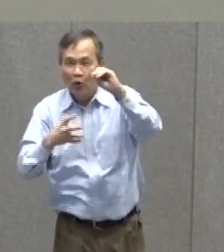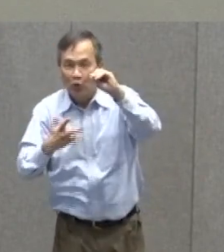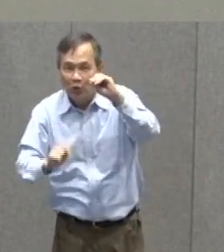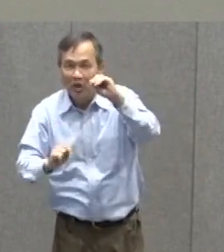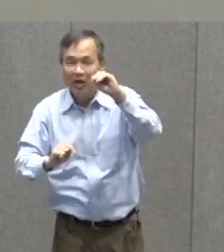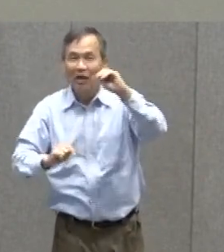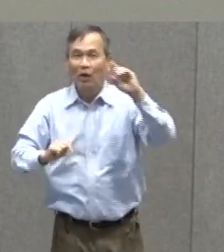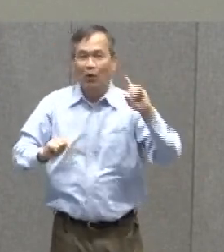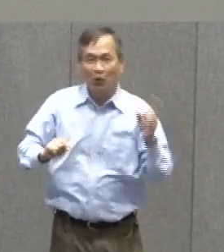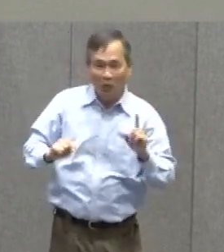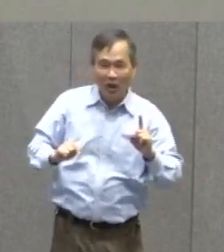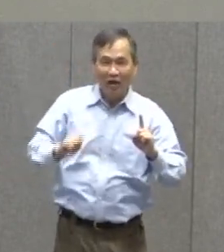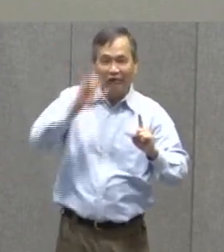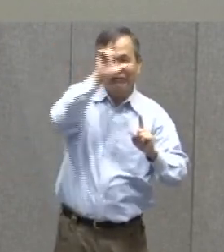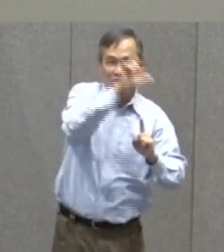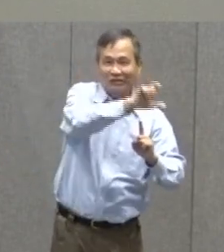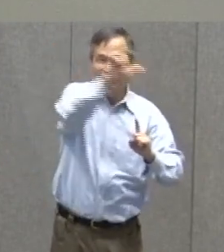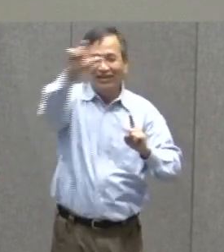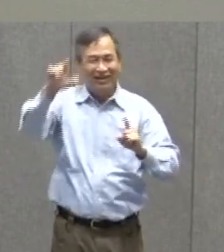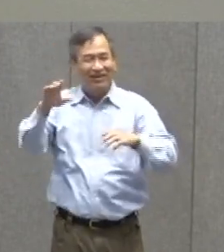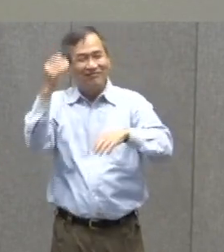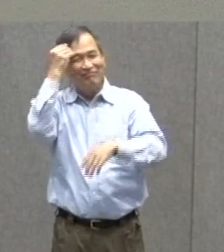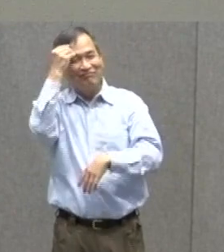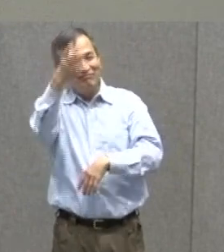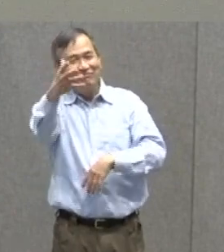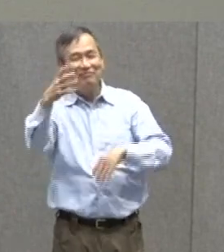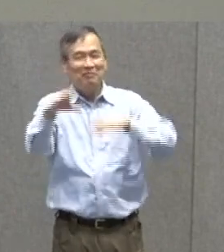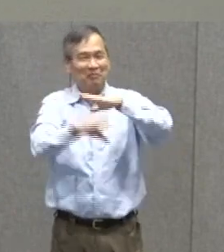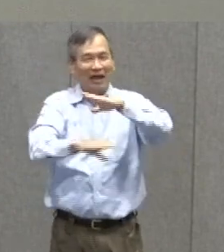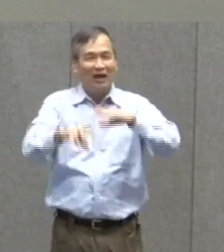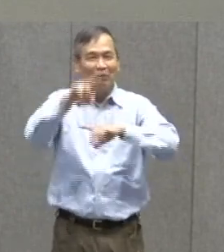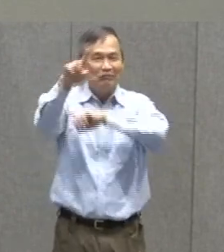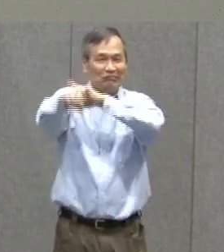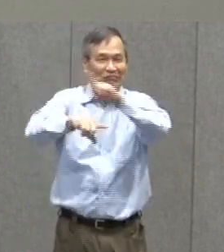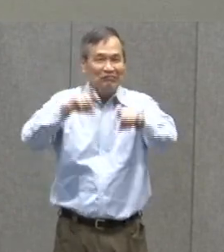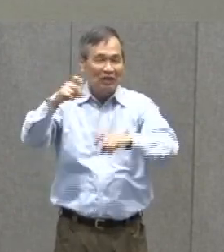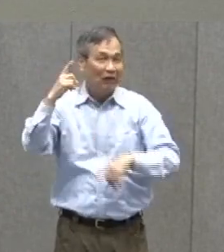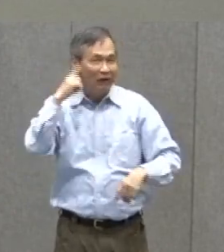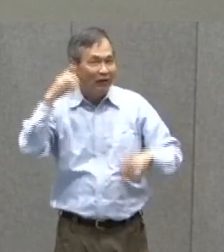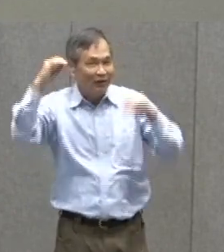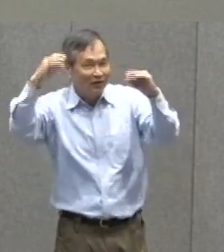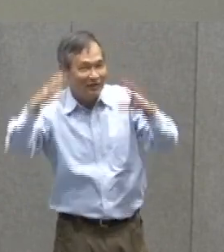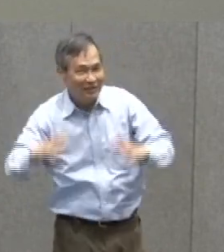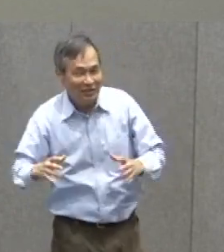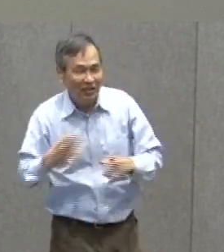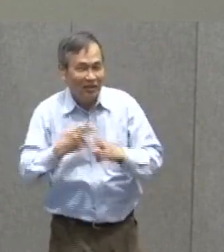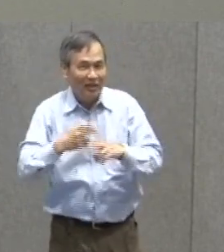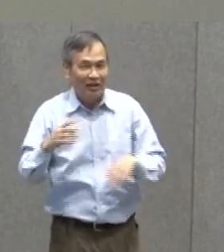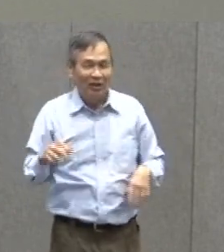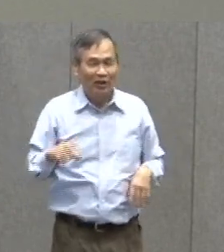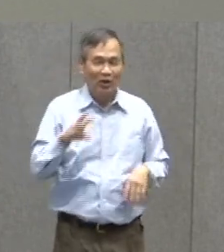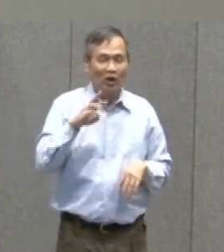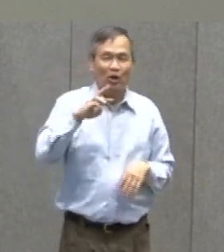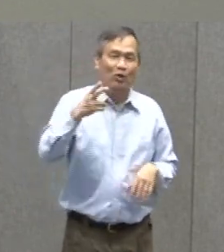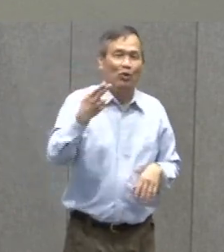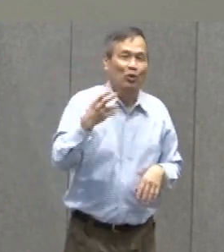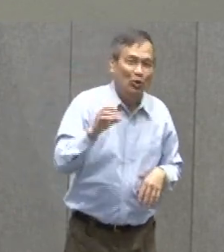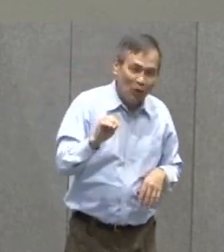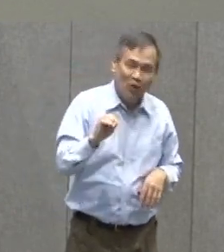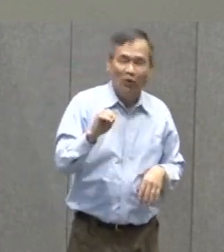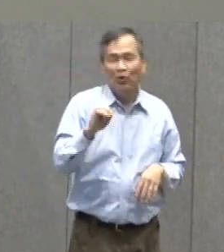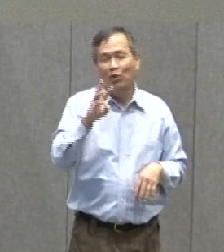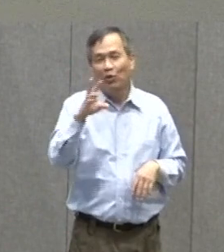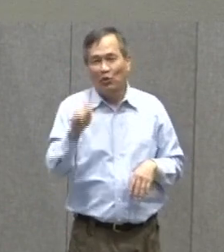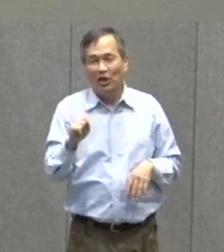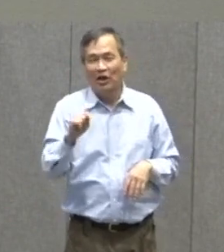where. These are basic. Sometimes you might have heard your teacher call them as the who, what, when, where, and why. The